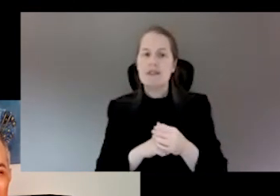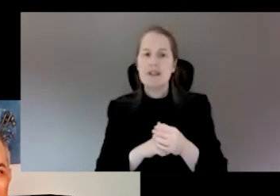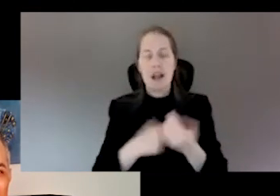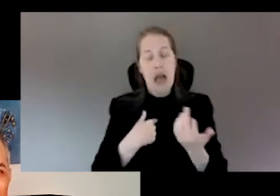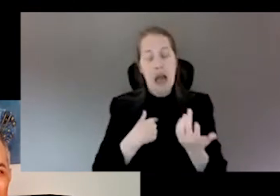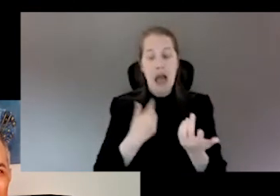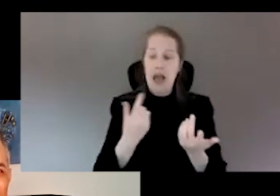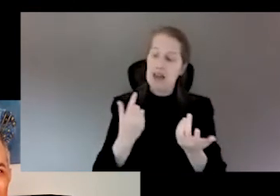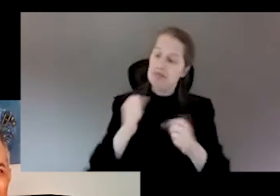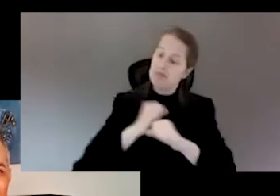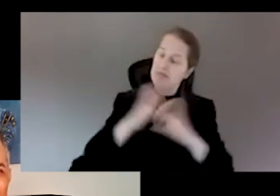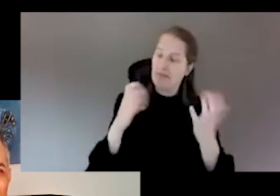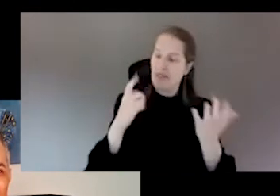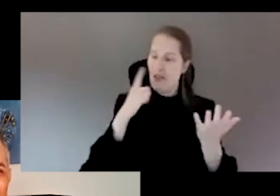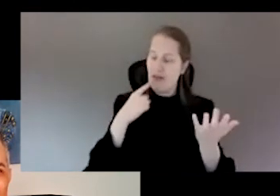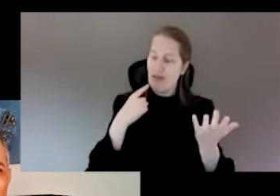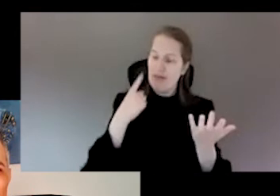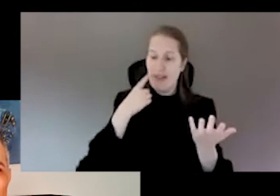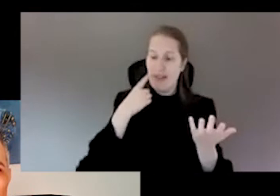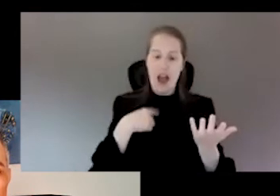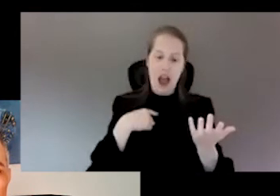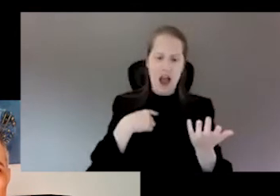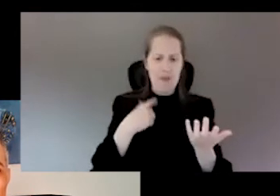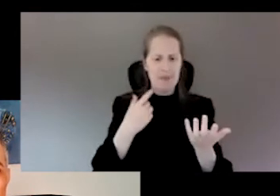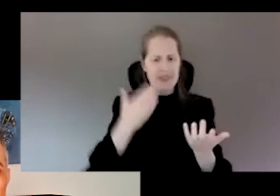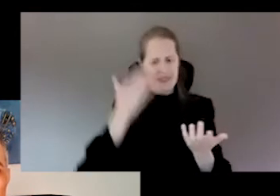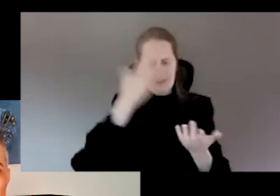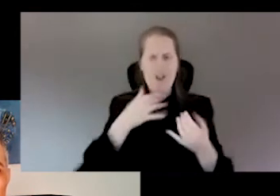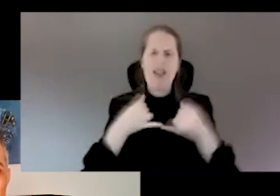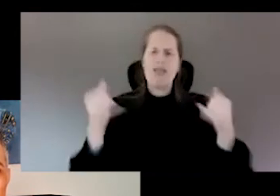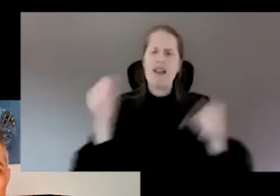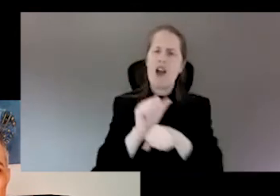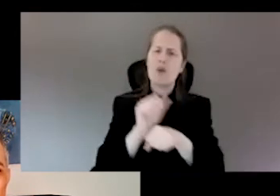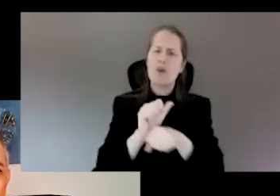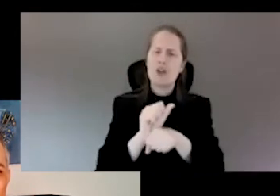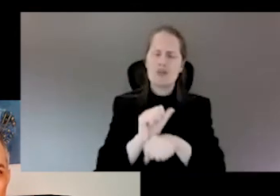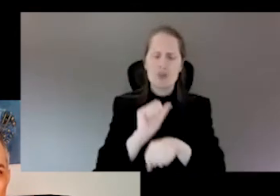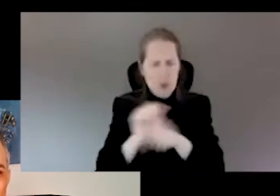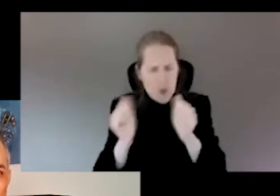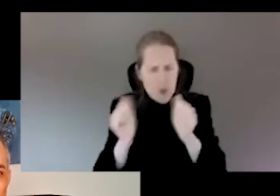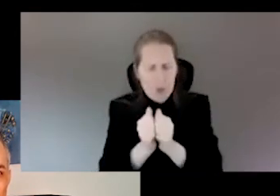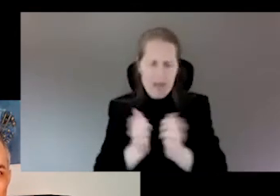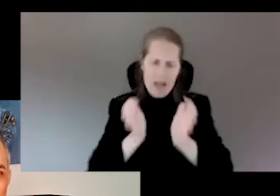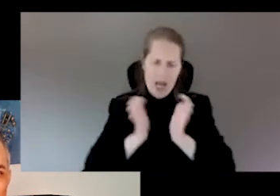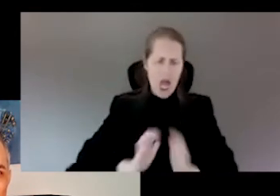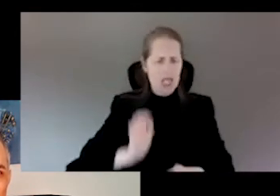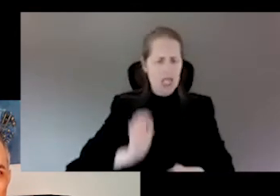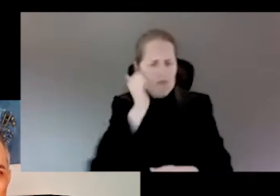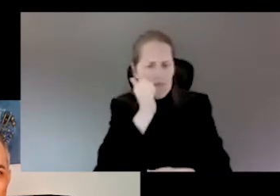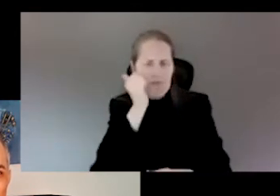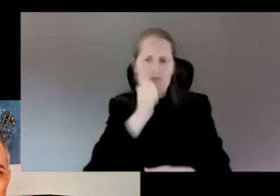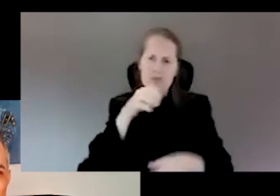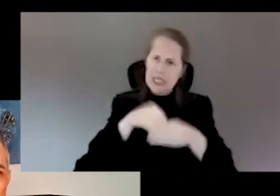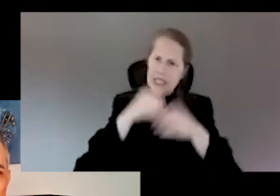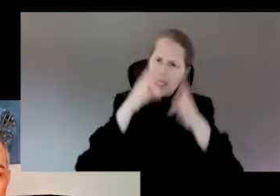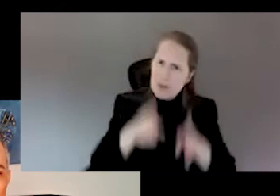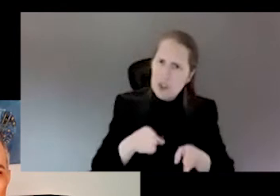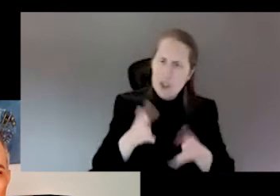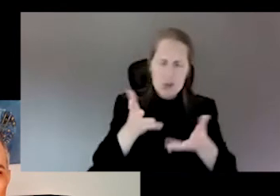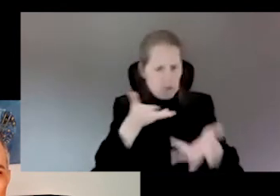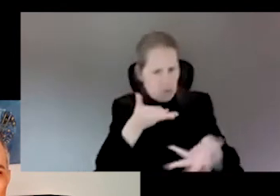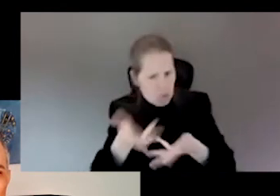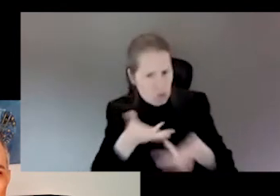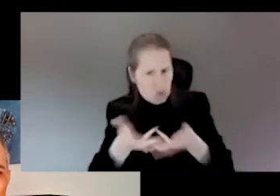of the person on the ground doing the like day-to-day in-person sort of helping